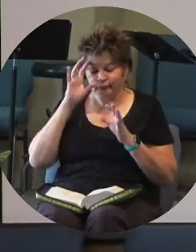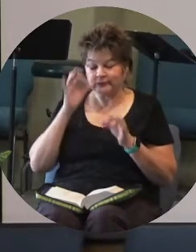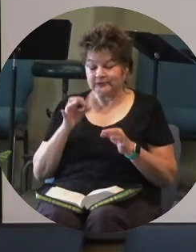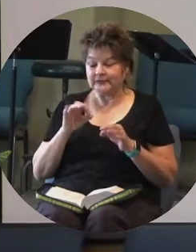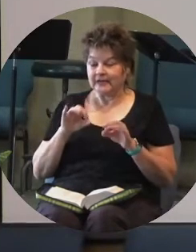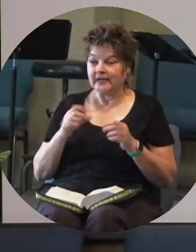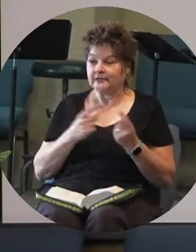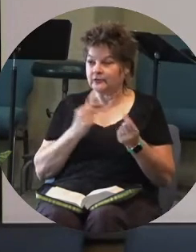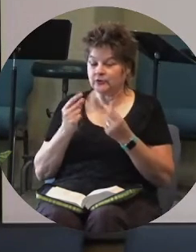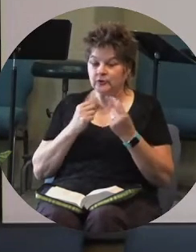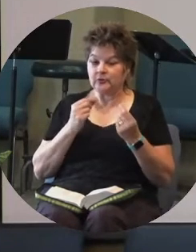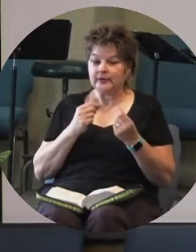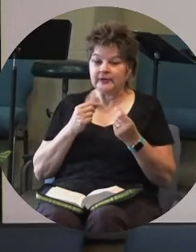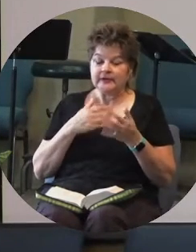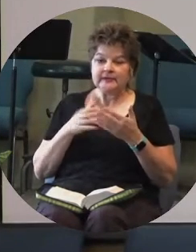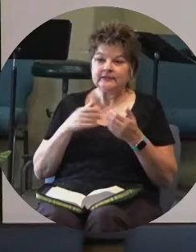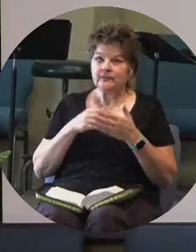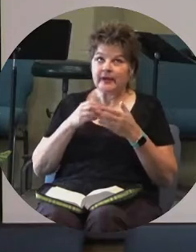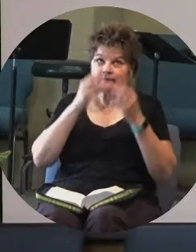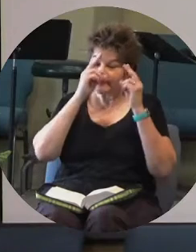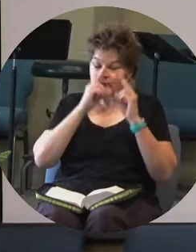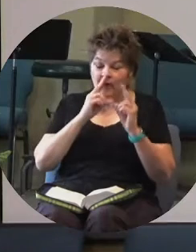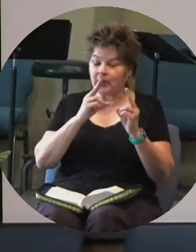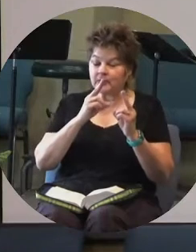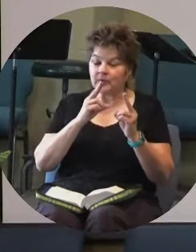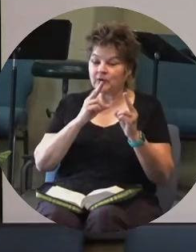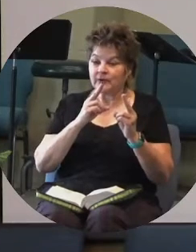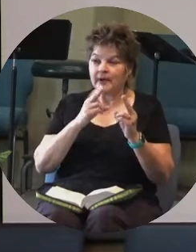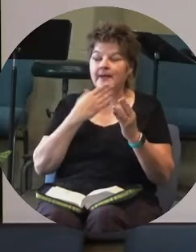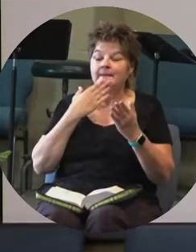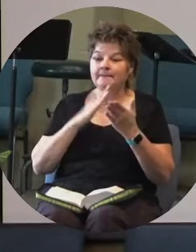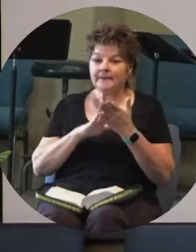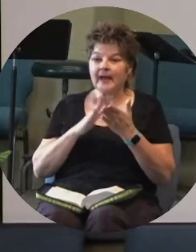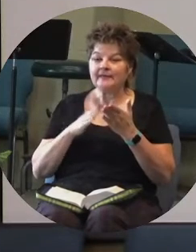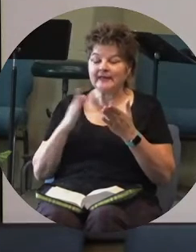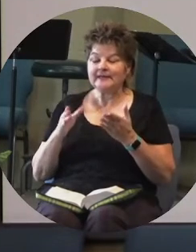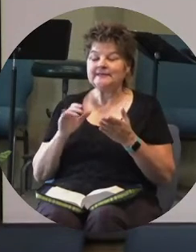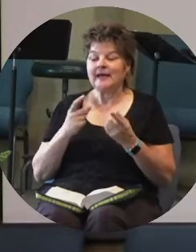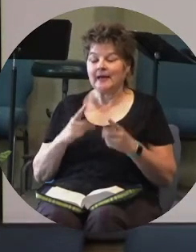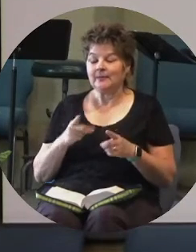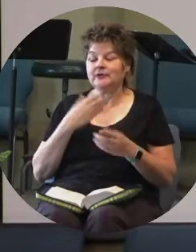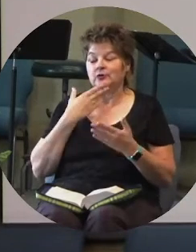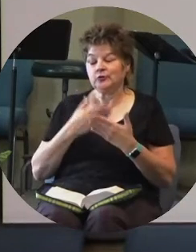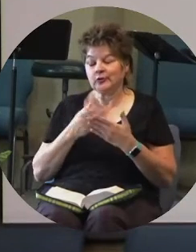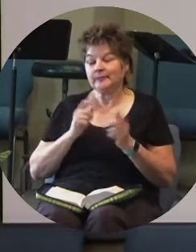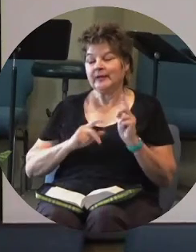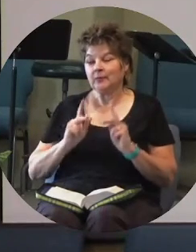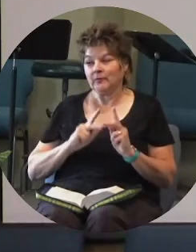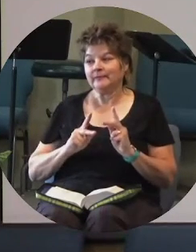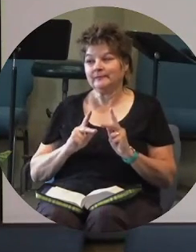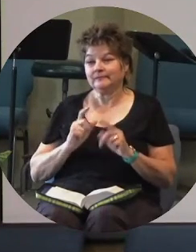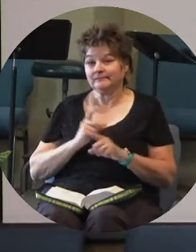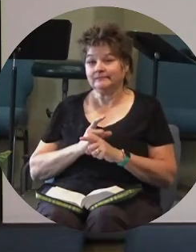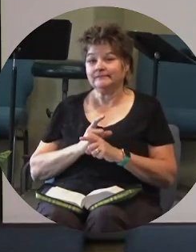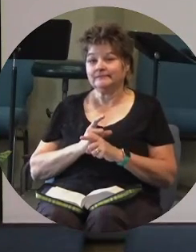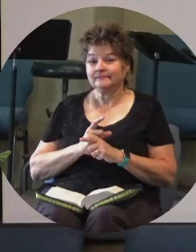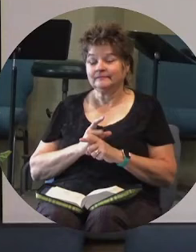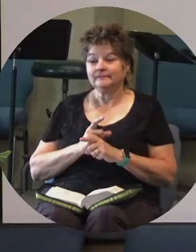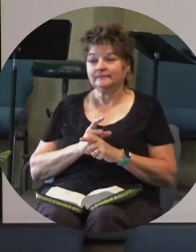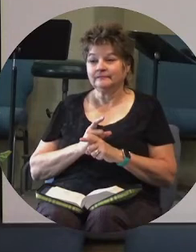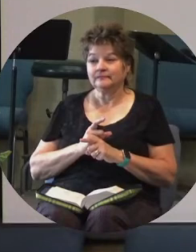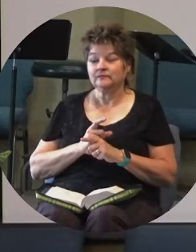honorable, noble, righteous it might be, bad things happen to good people, right? And